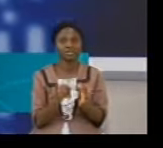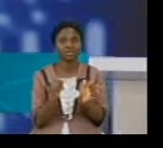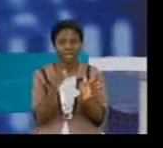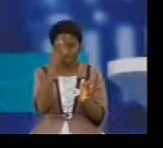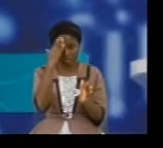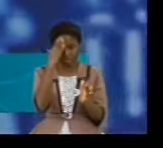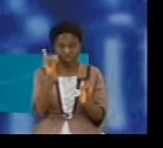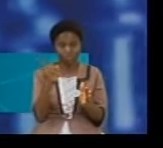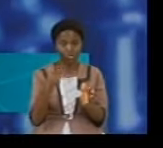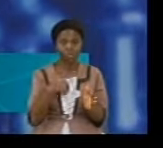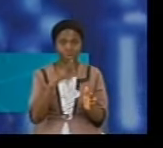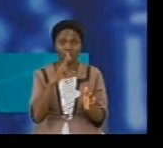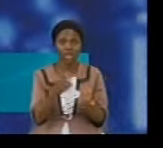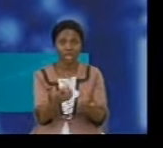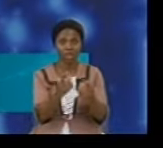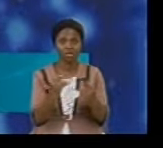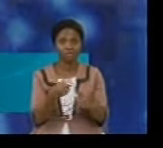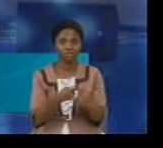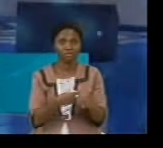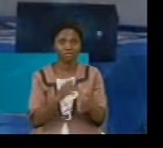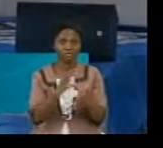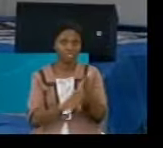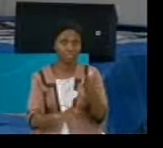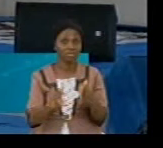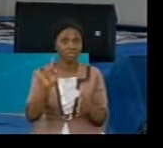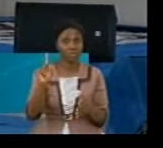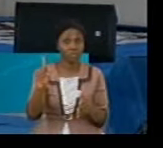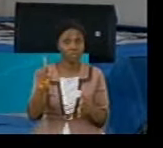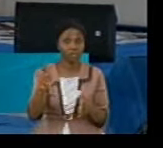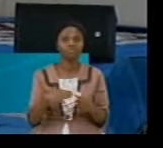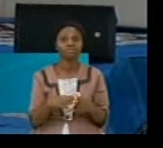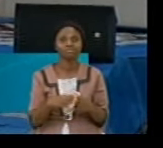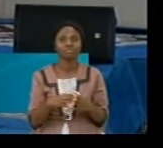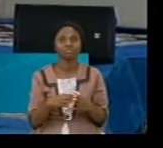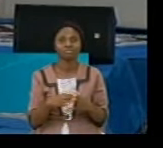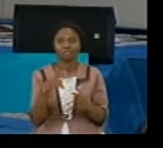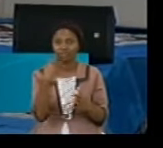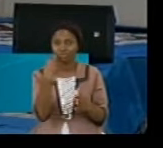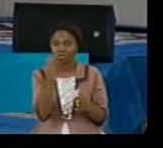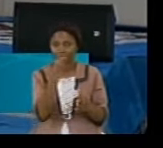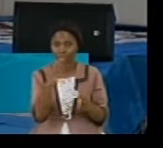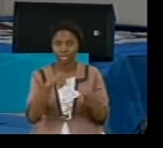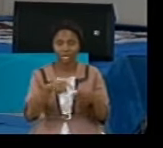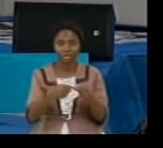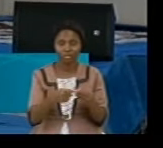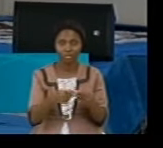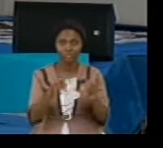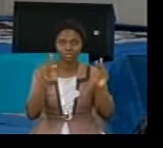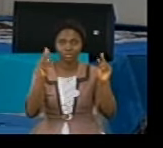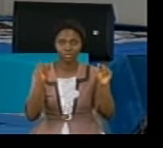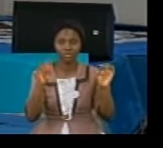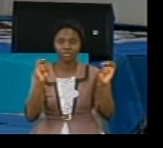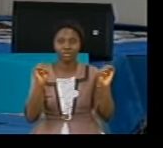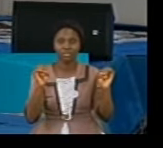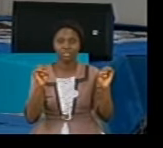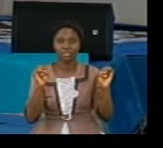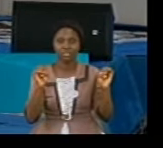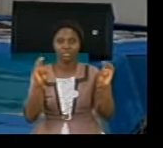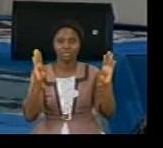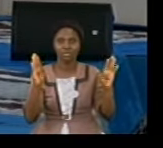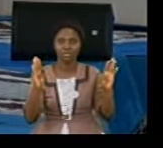coming from? Chapter 1 mentions Nebuchadnezzar. Chapter 2